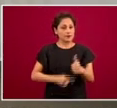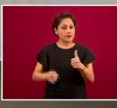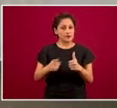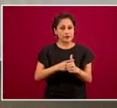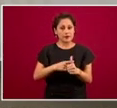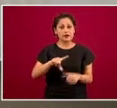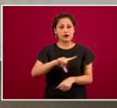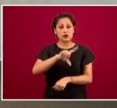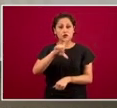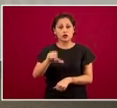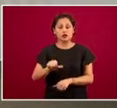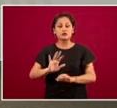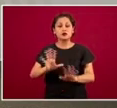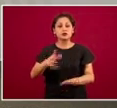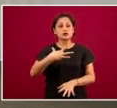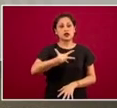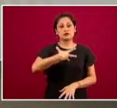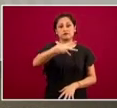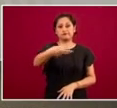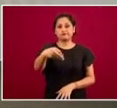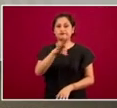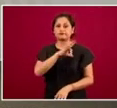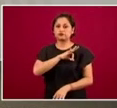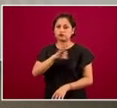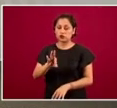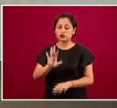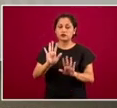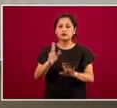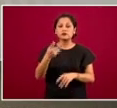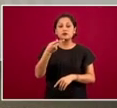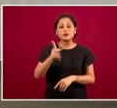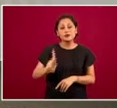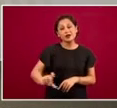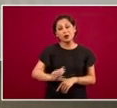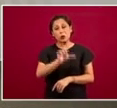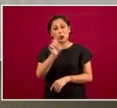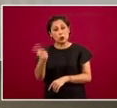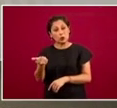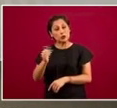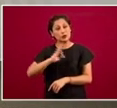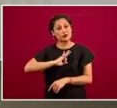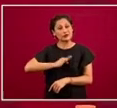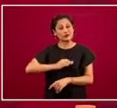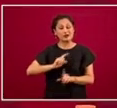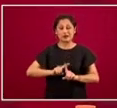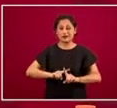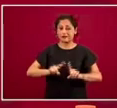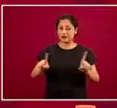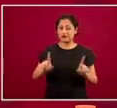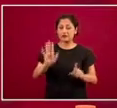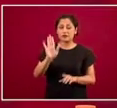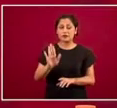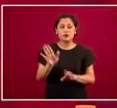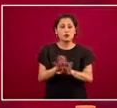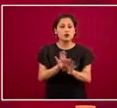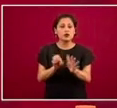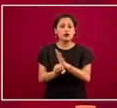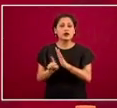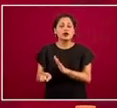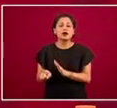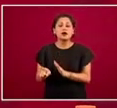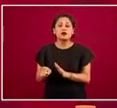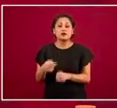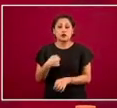same time, we have the contagion stage. But there are some multiple infectious diseases in which